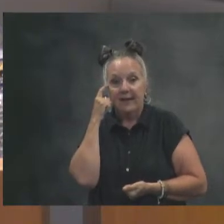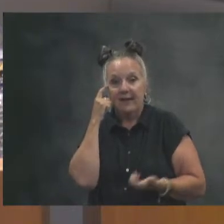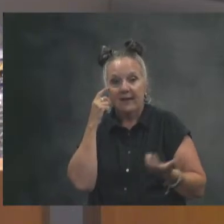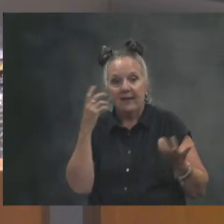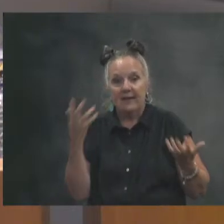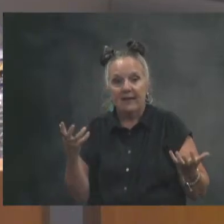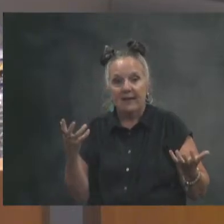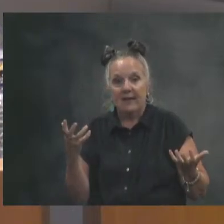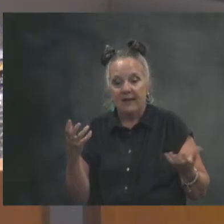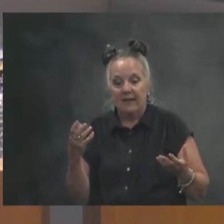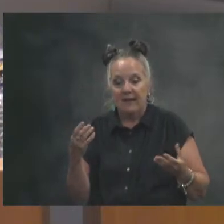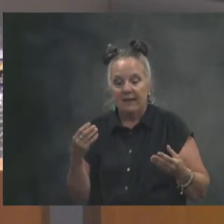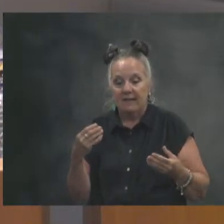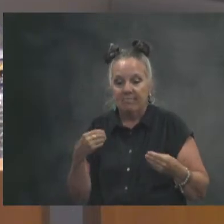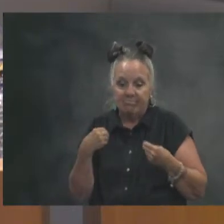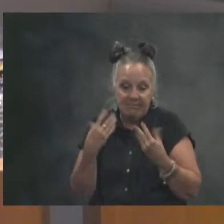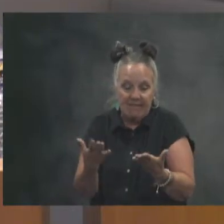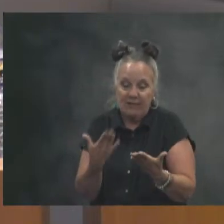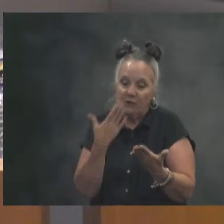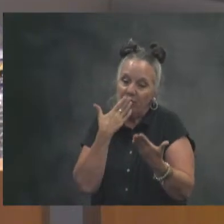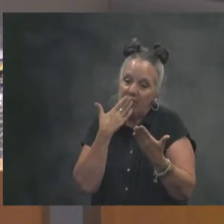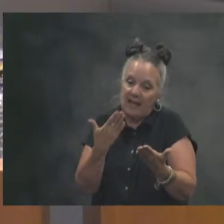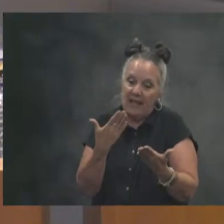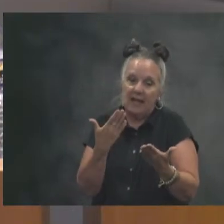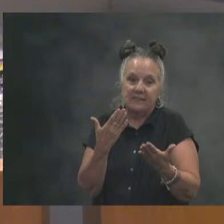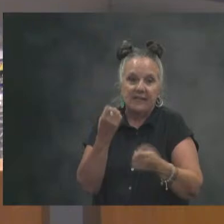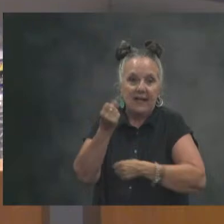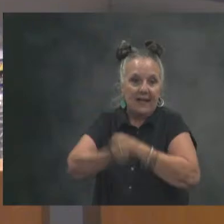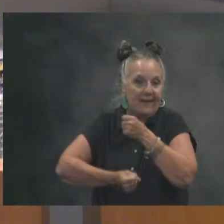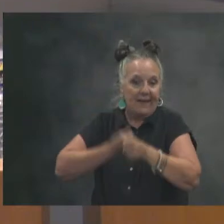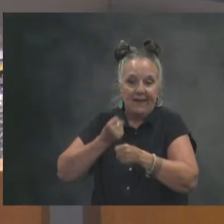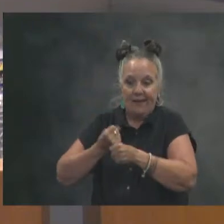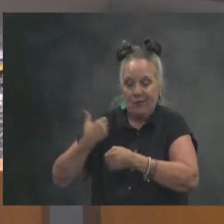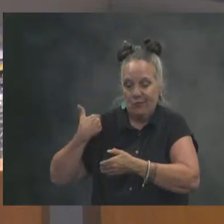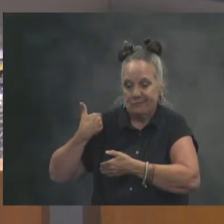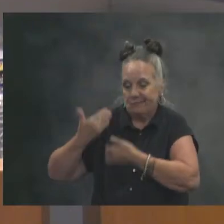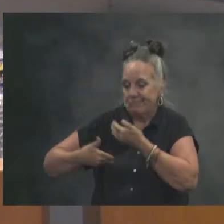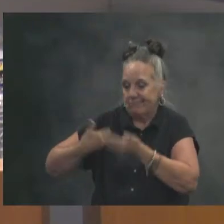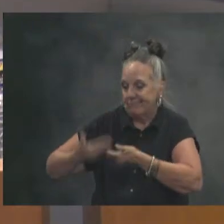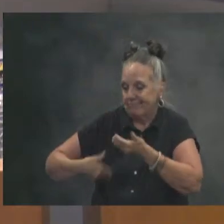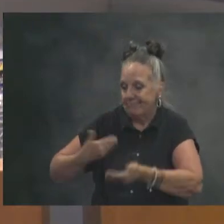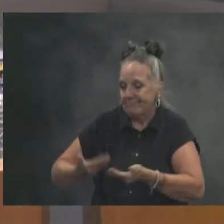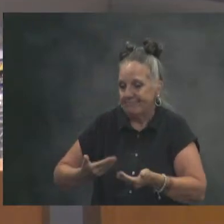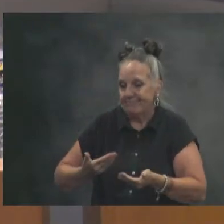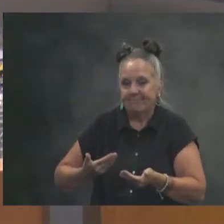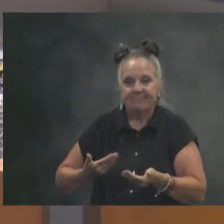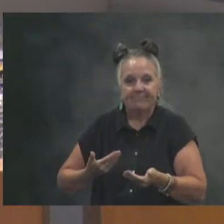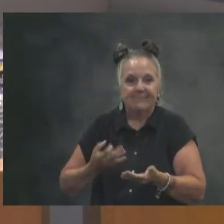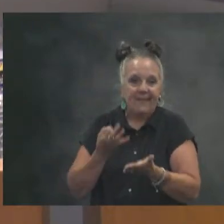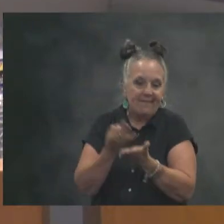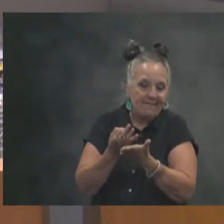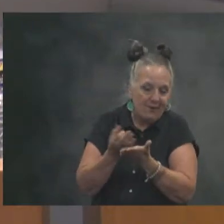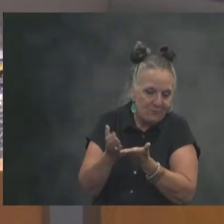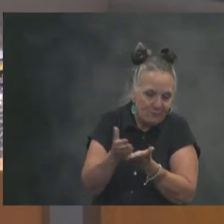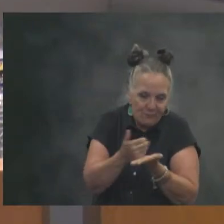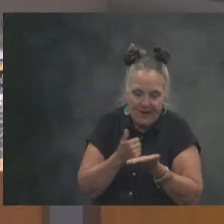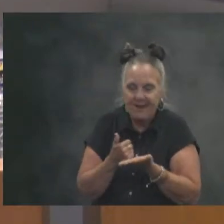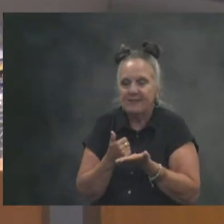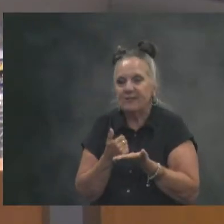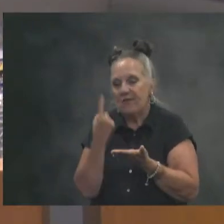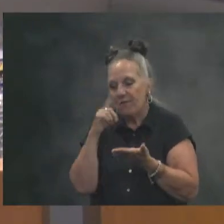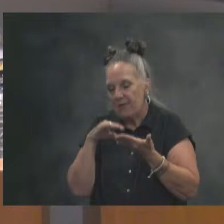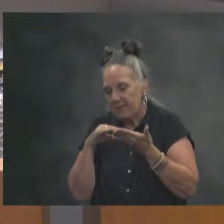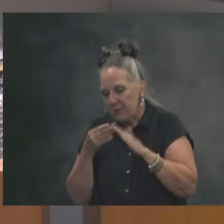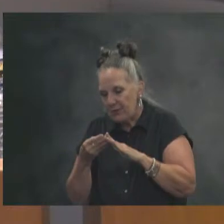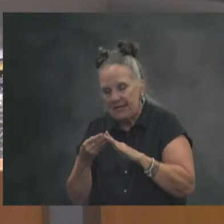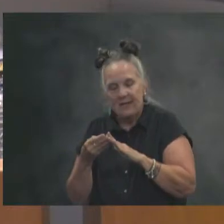just giving them thanks for all the years that they did the fundraisers that they did for their